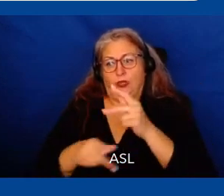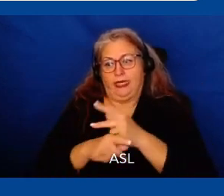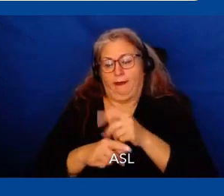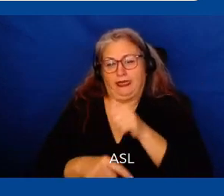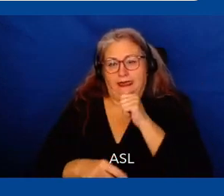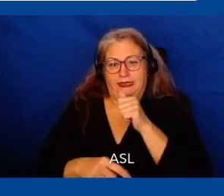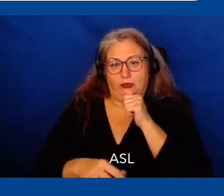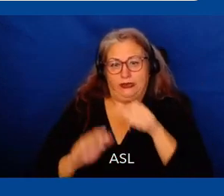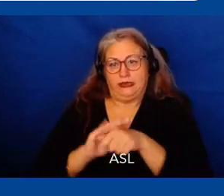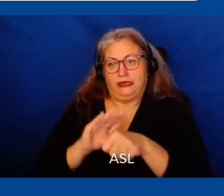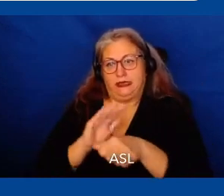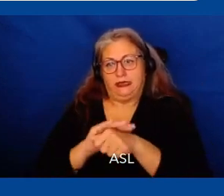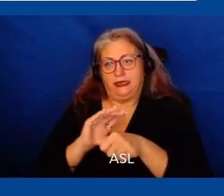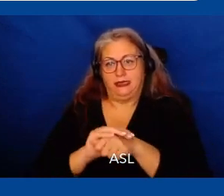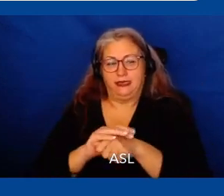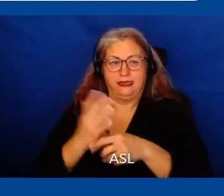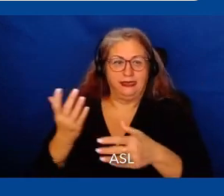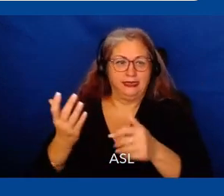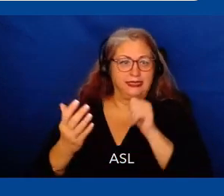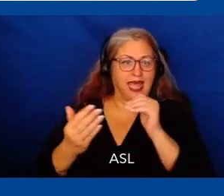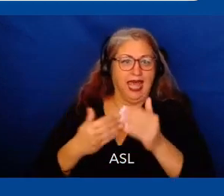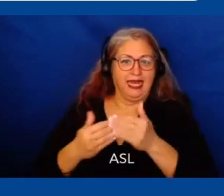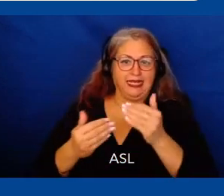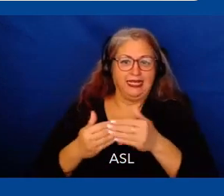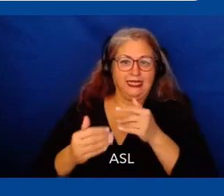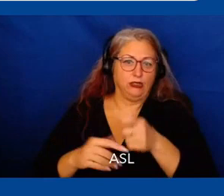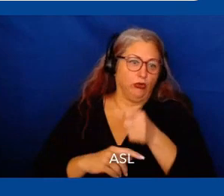to talk a secret,